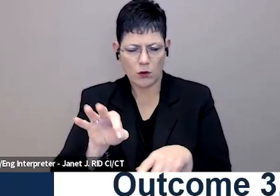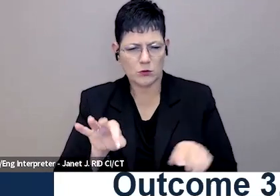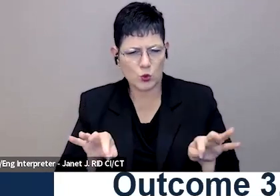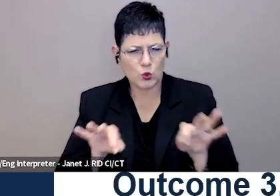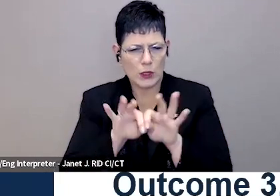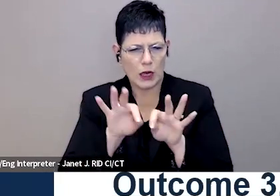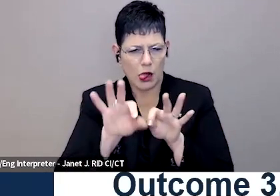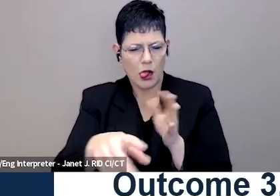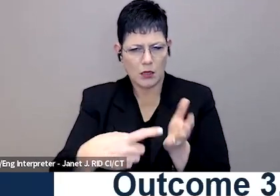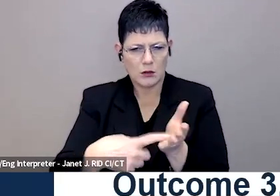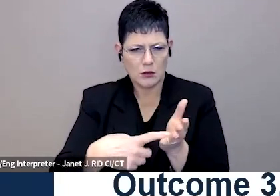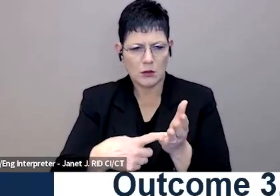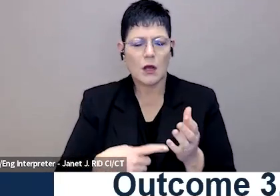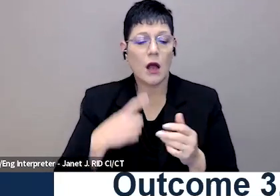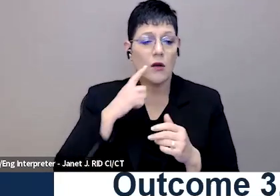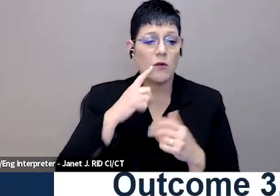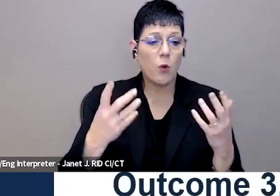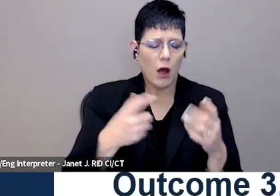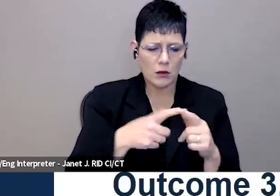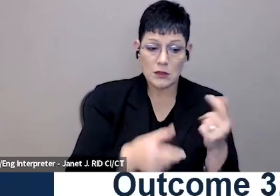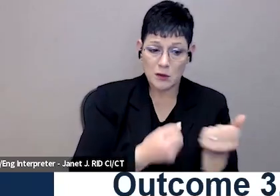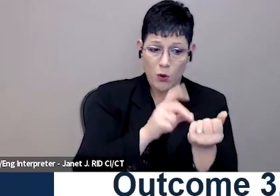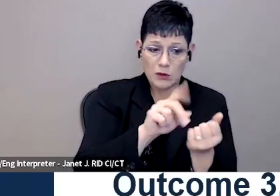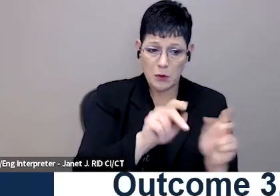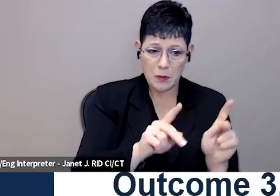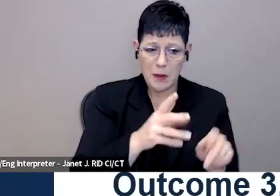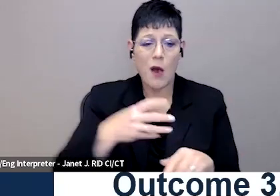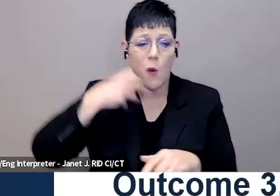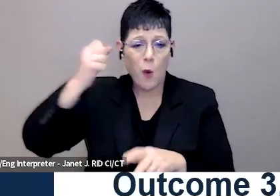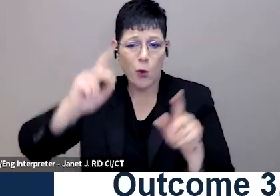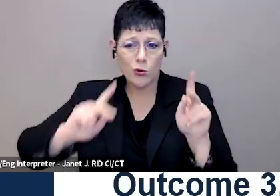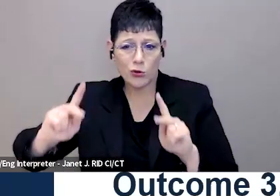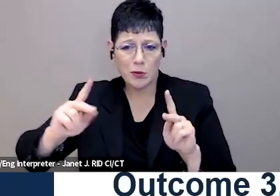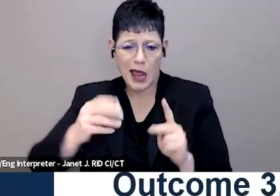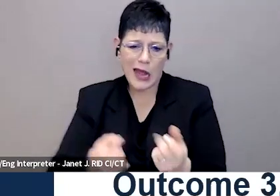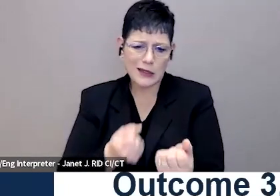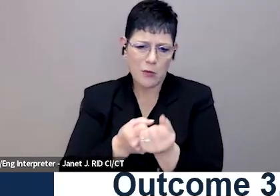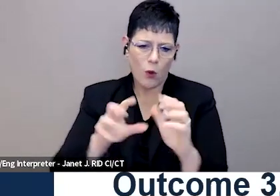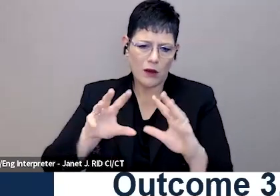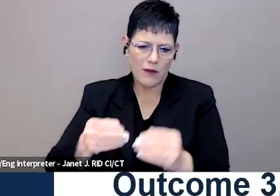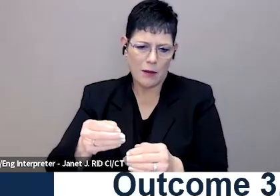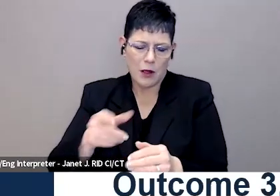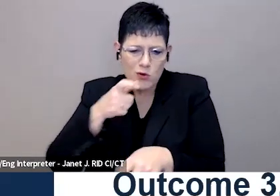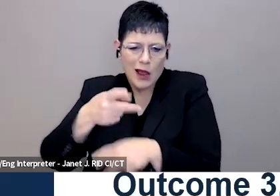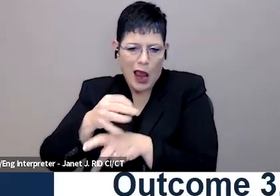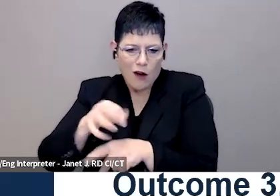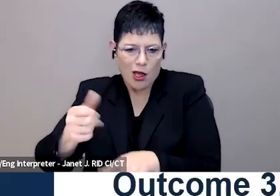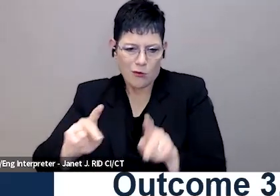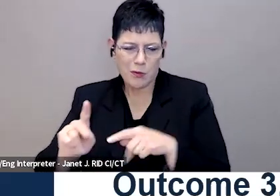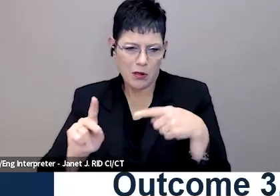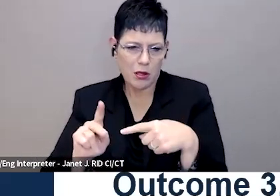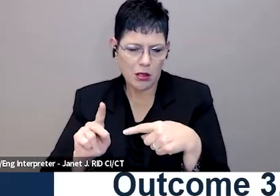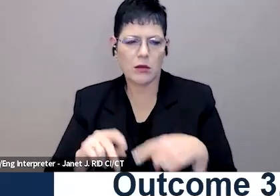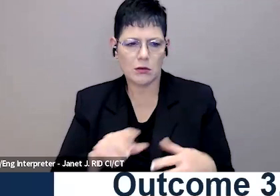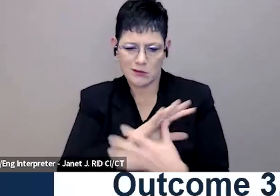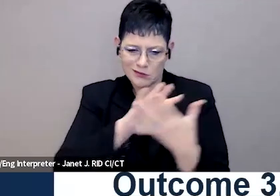is, both to supporting disabled folks and older adults and also to supporting family caregivers. We will